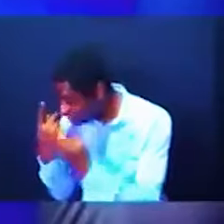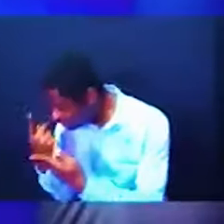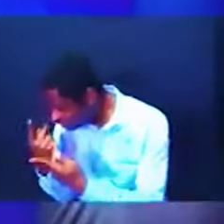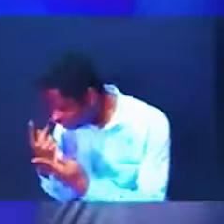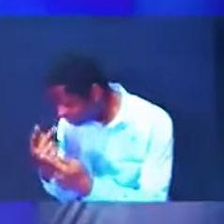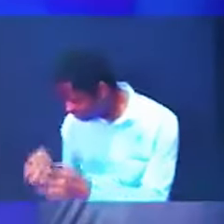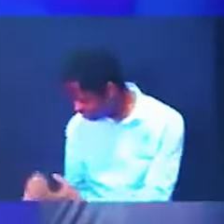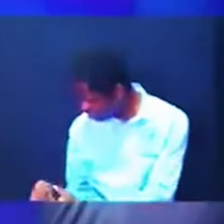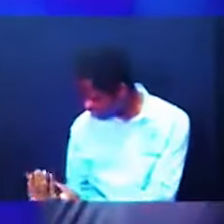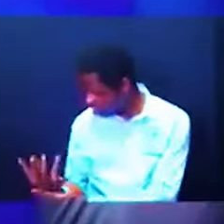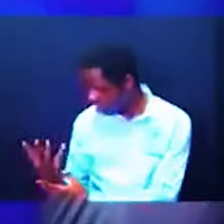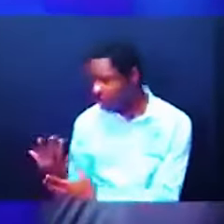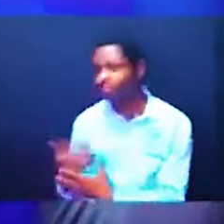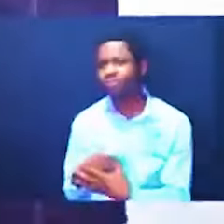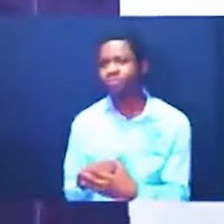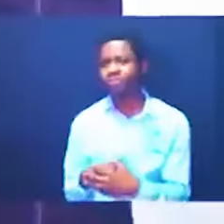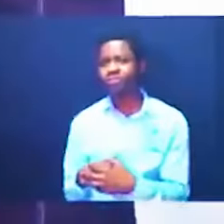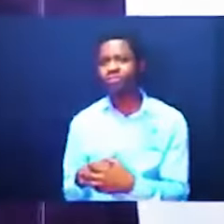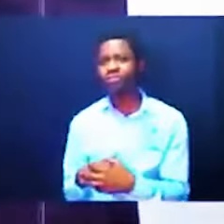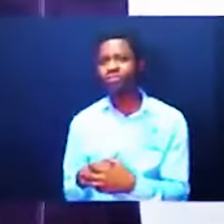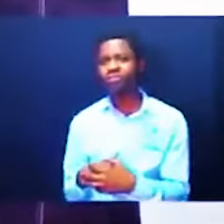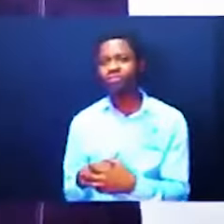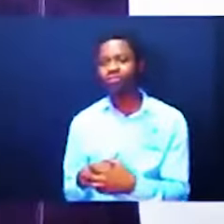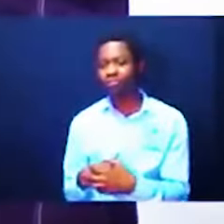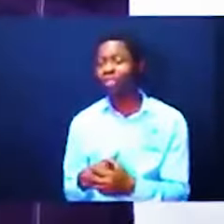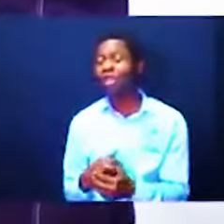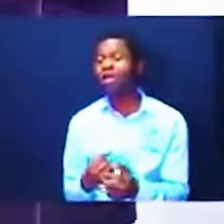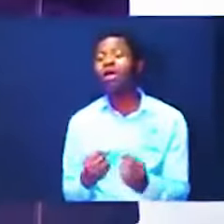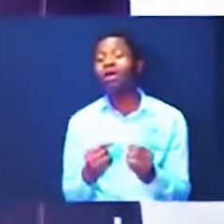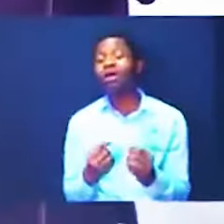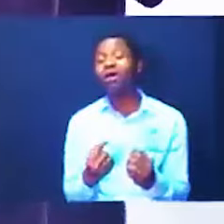in the farm, see the plants growing?